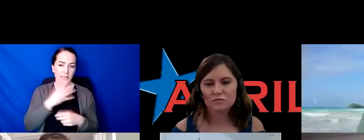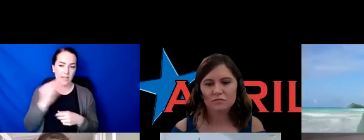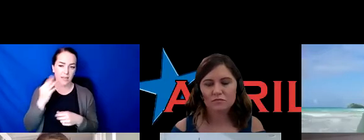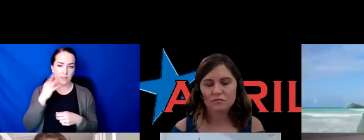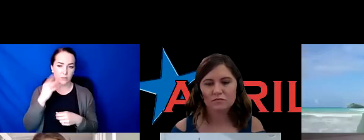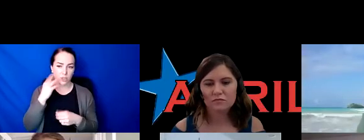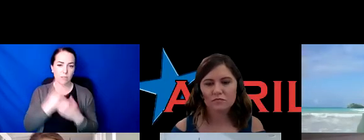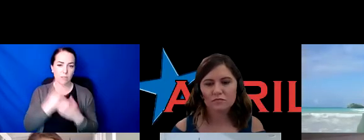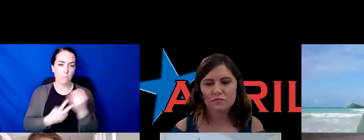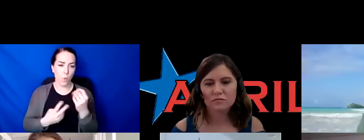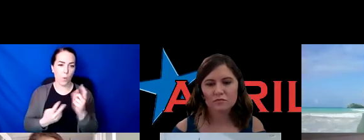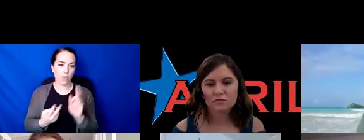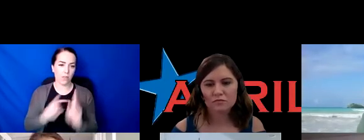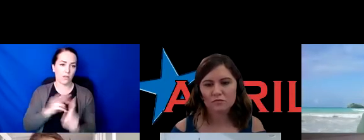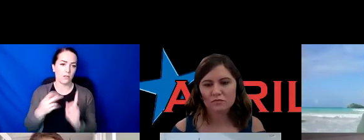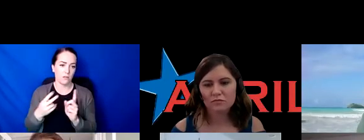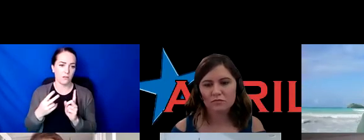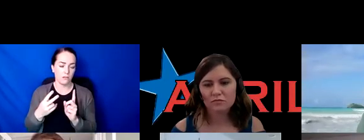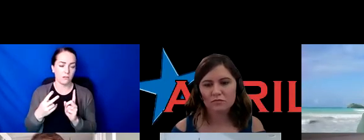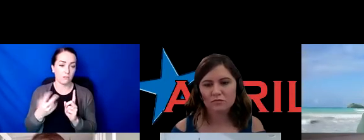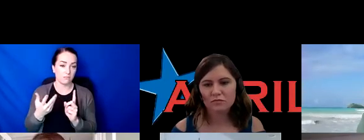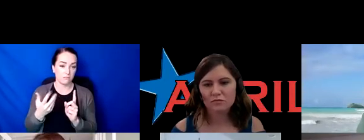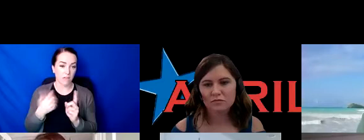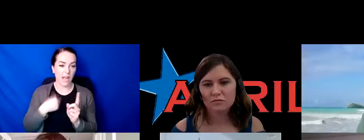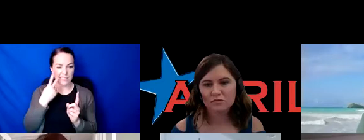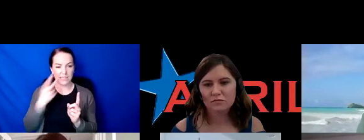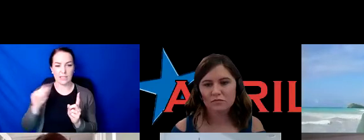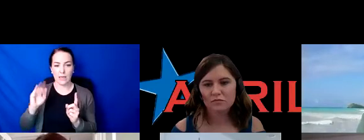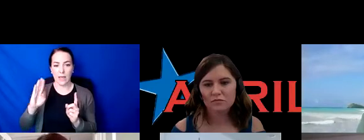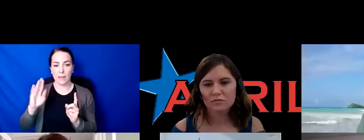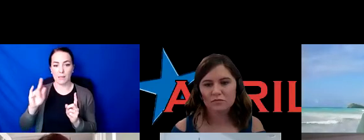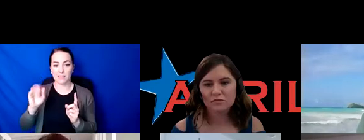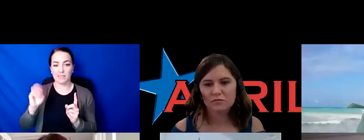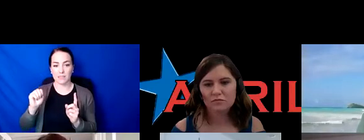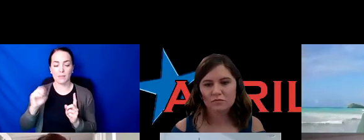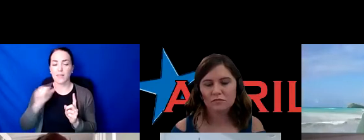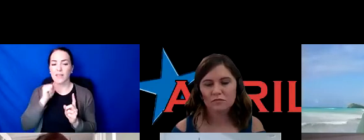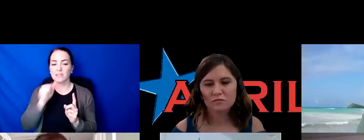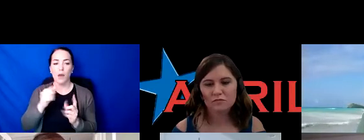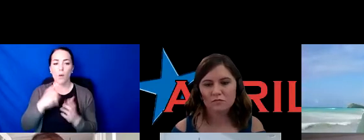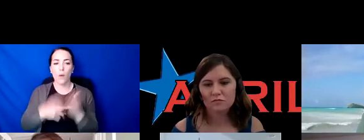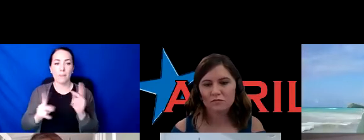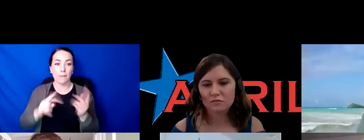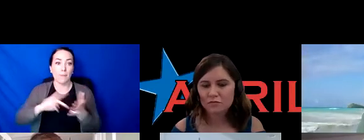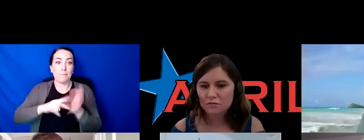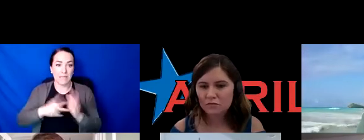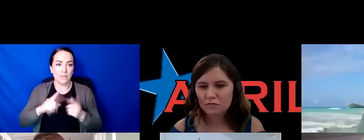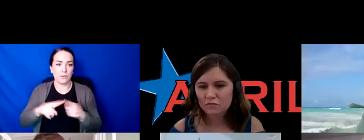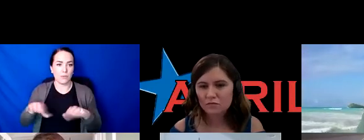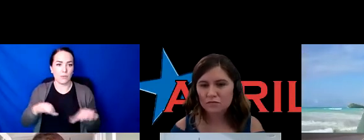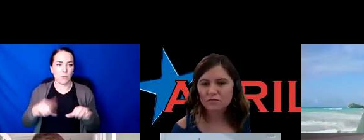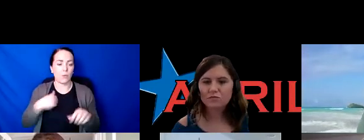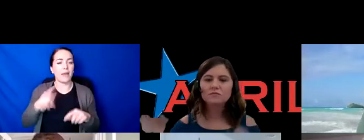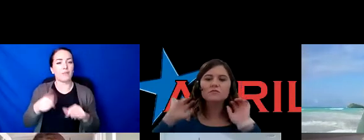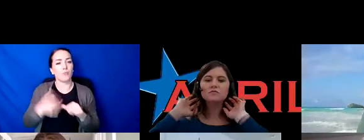both sides of the fence. And I see ableism is not truly what people mean. And we have to remember to give them a